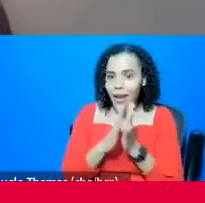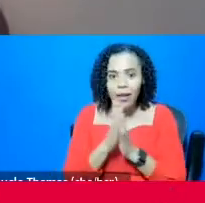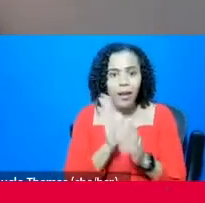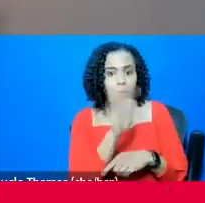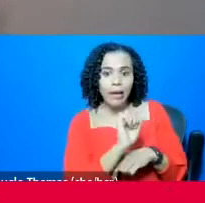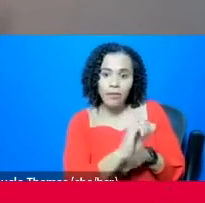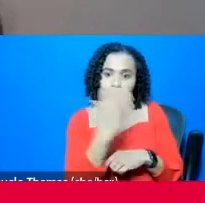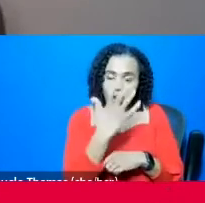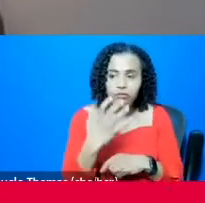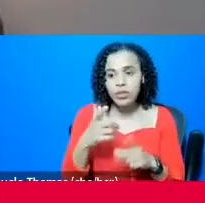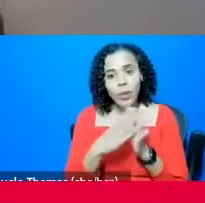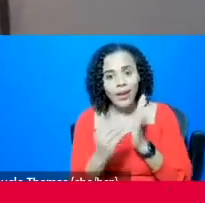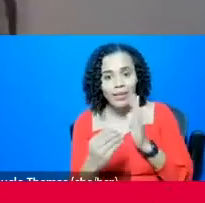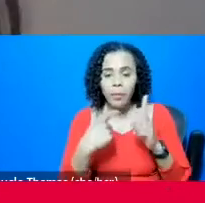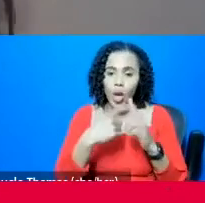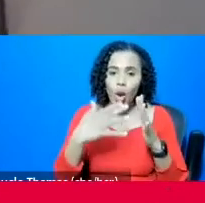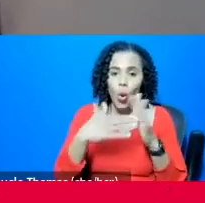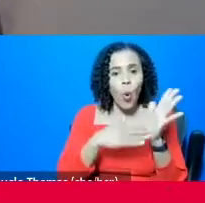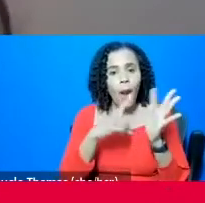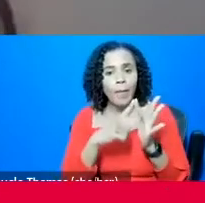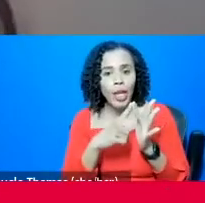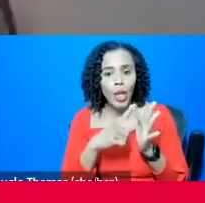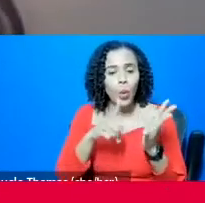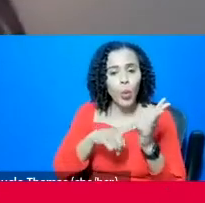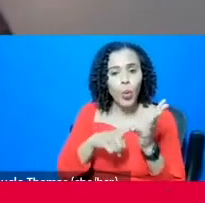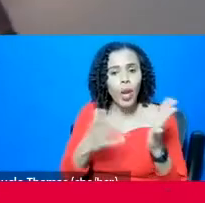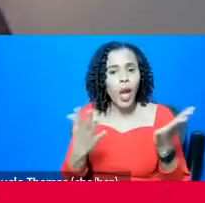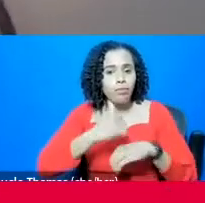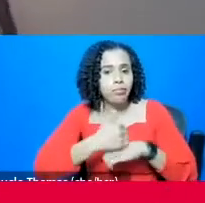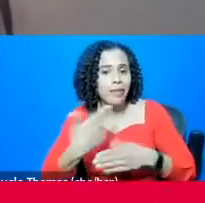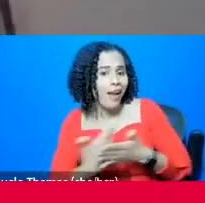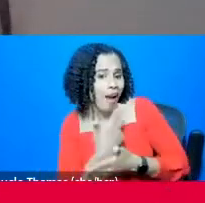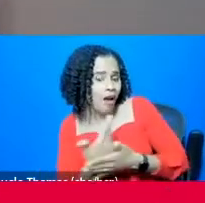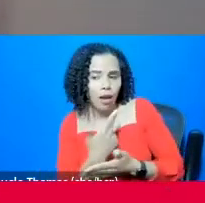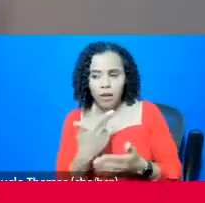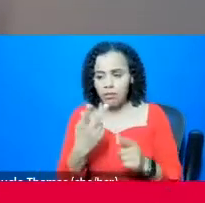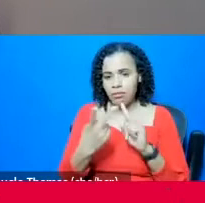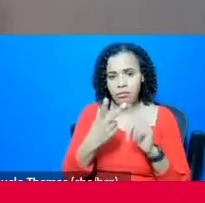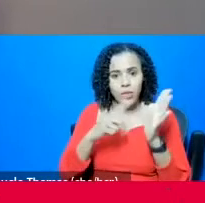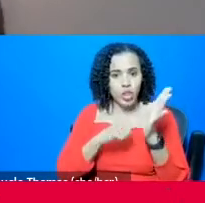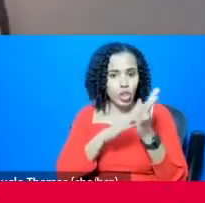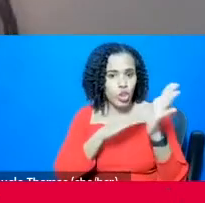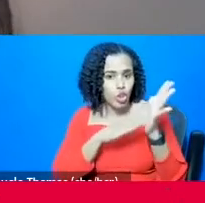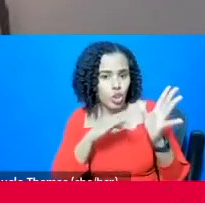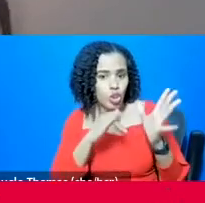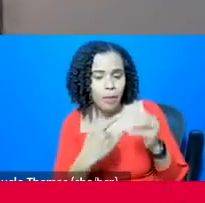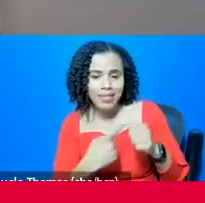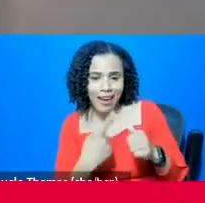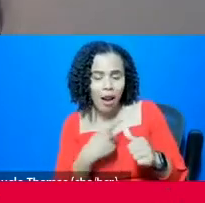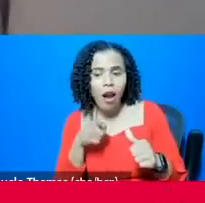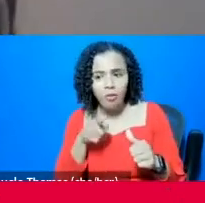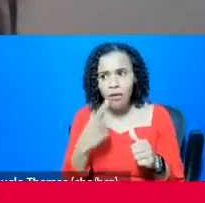example, there's Kwame Nkrumah in Ghana, and you know, Thomas Sankara. He was a very big propagator of education is